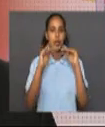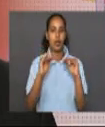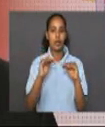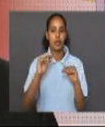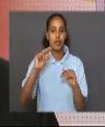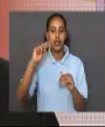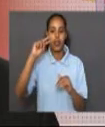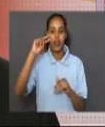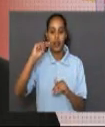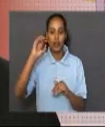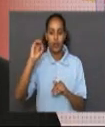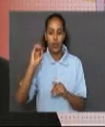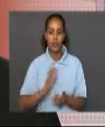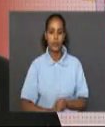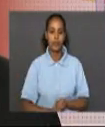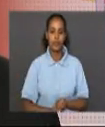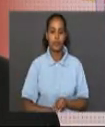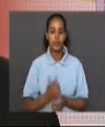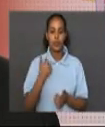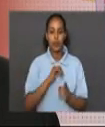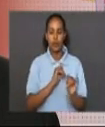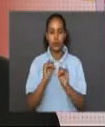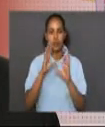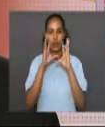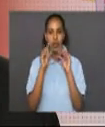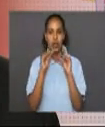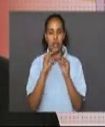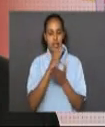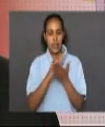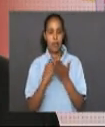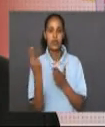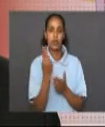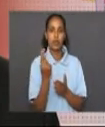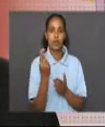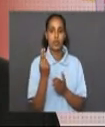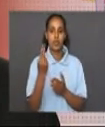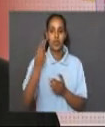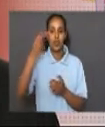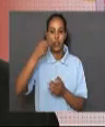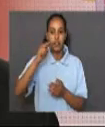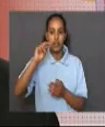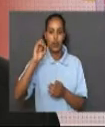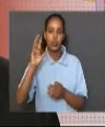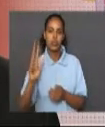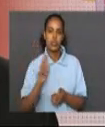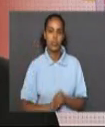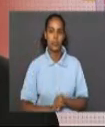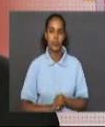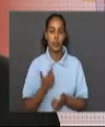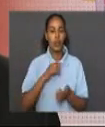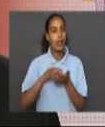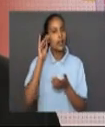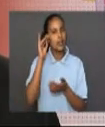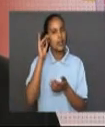of nitrates. We also talked about some of the uses of nitric acid.